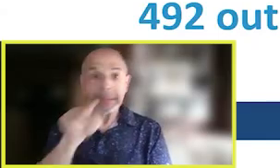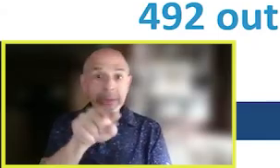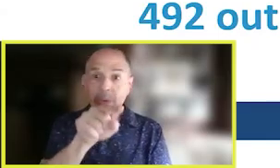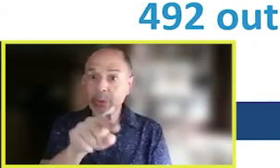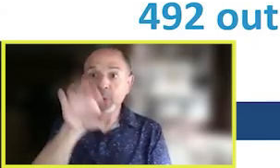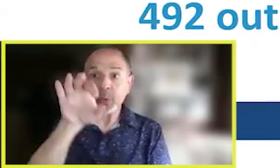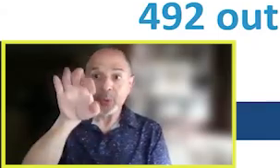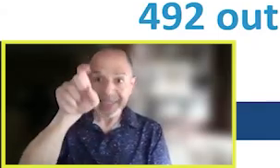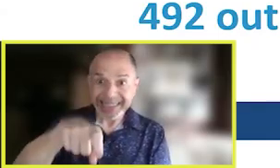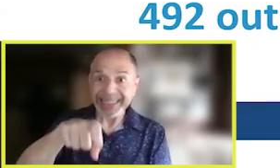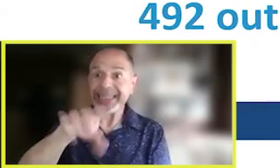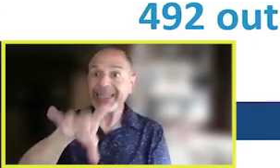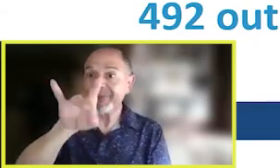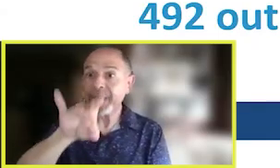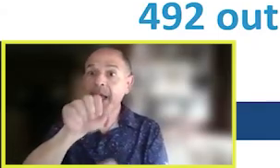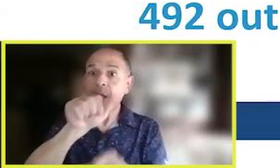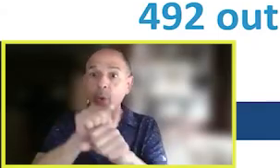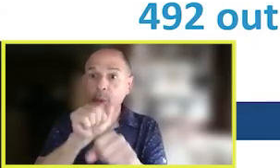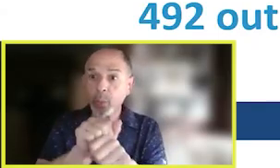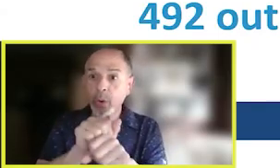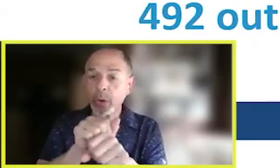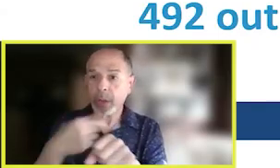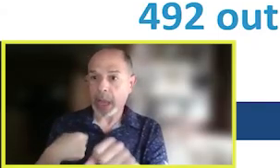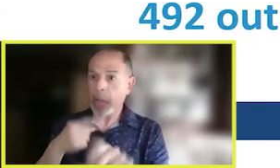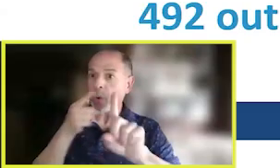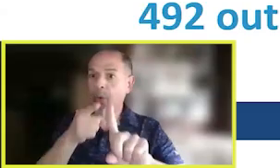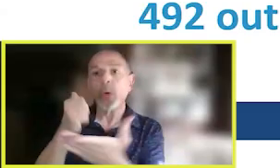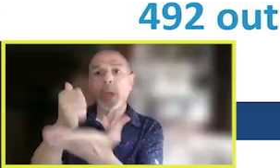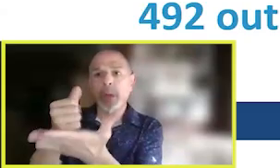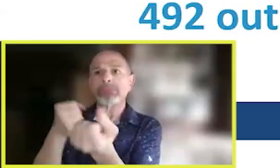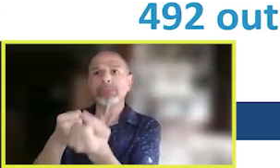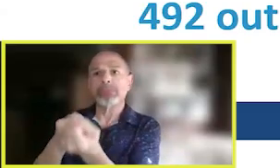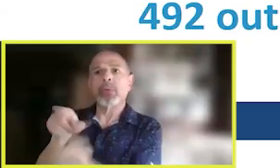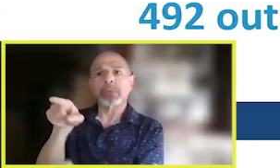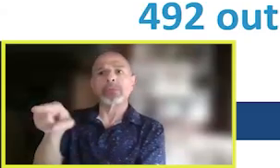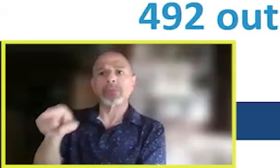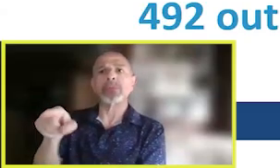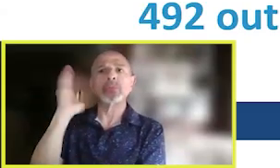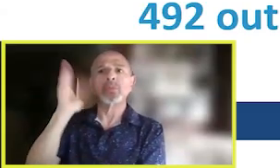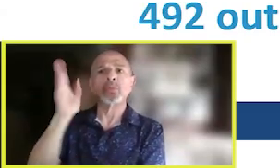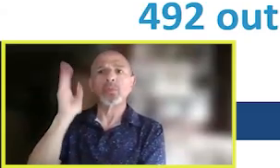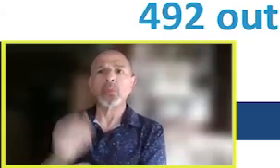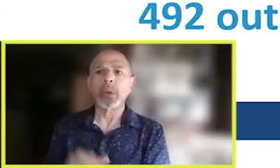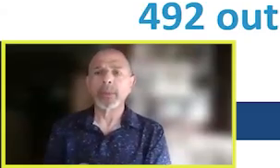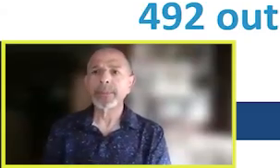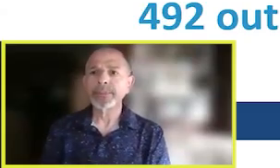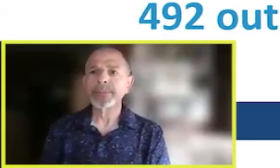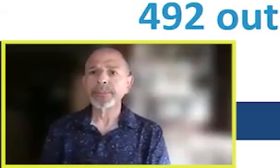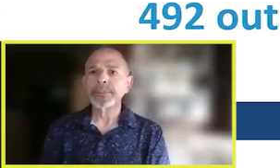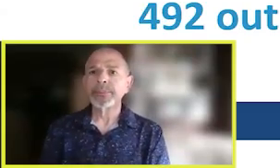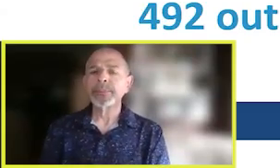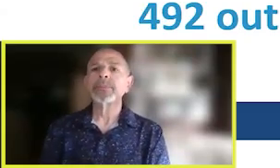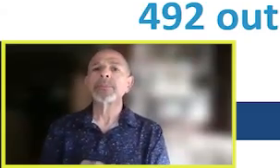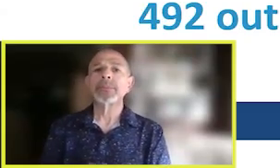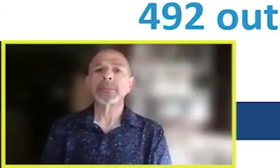to get a job to be able to help them in support of doing that. We really had a lot of help from obviously our